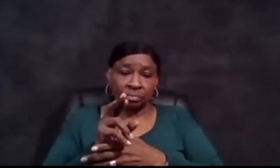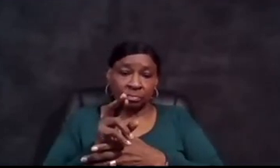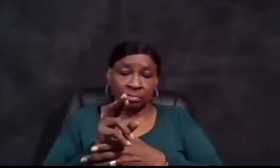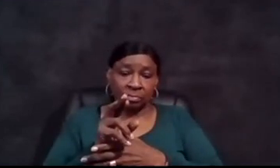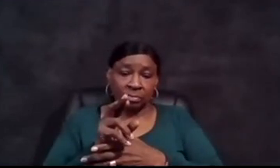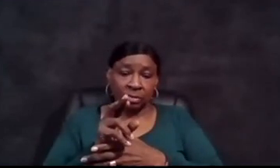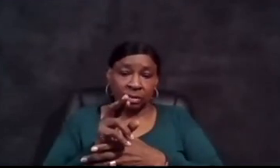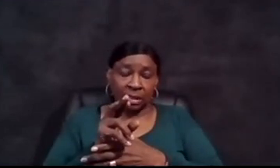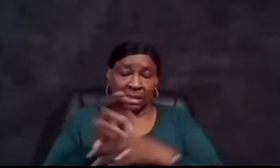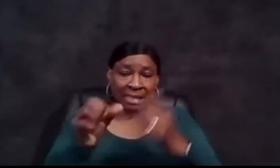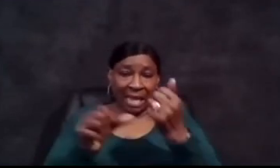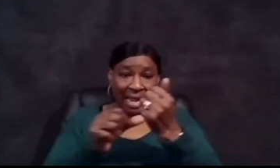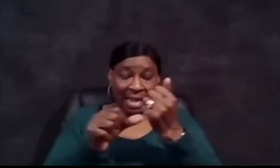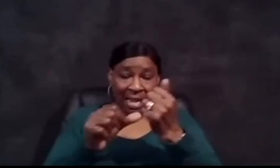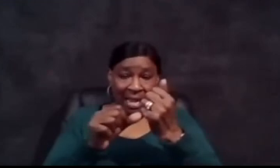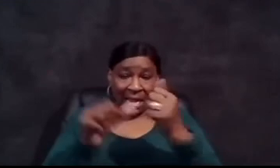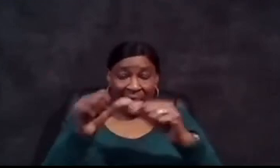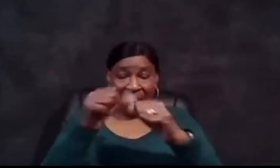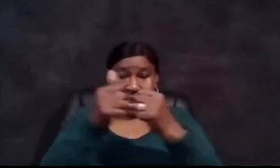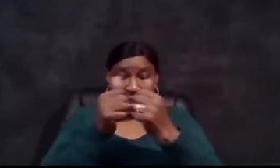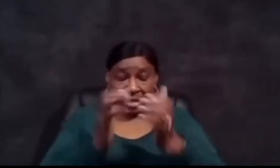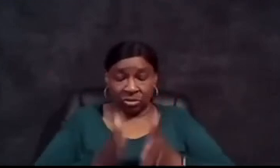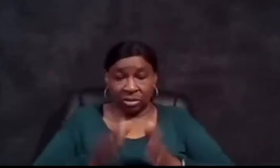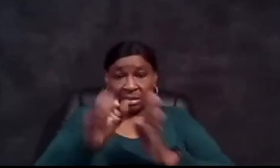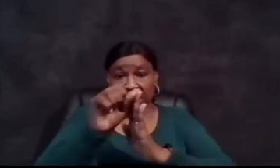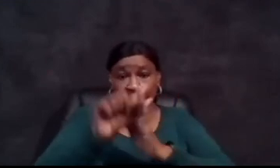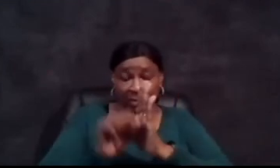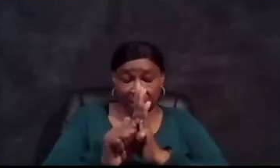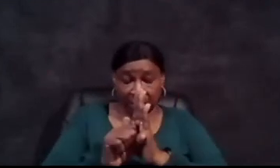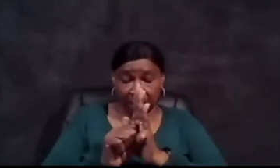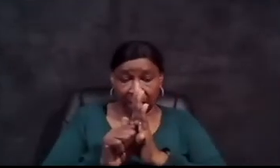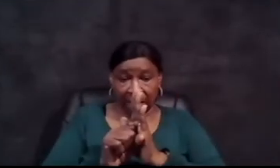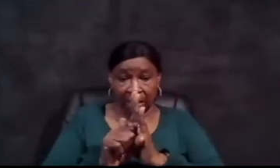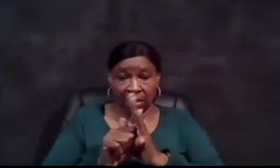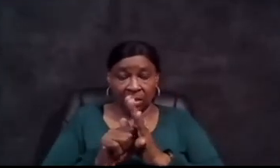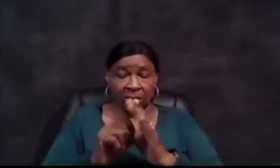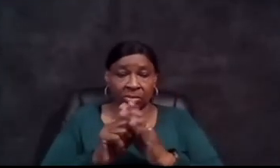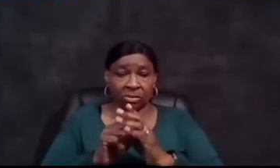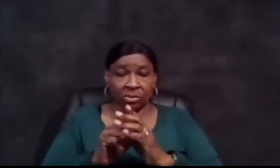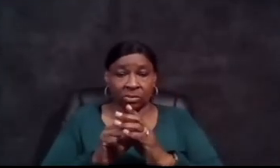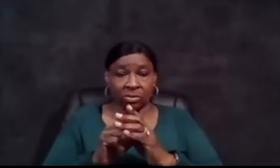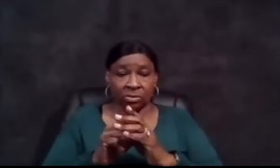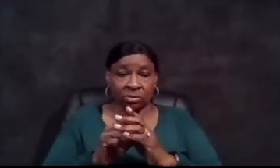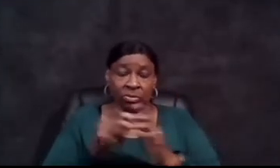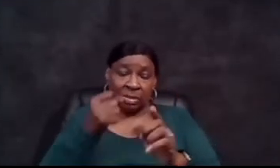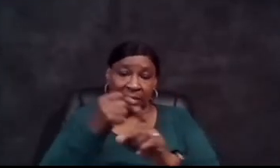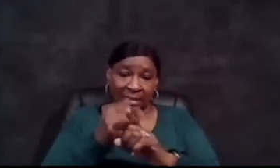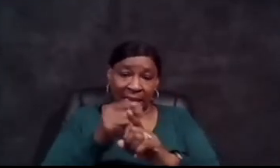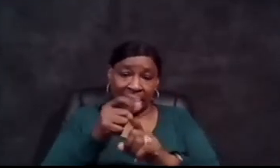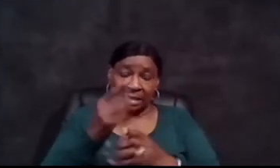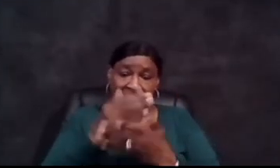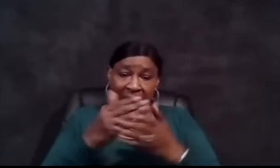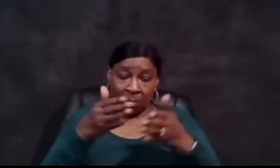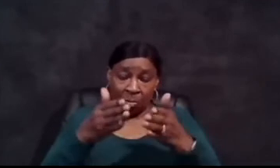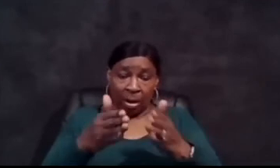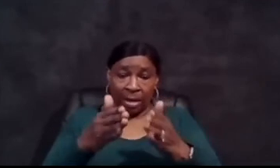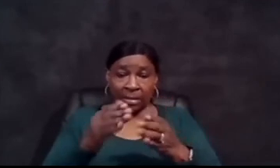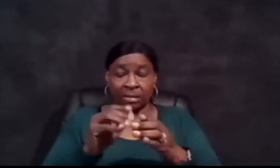agents of the state don't actually, in some ways, it's like some people do, some other